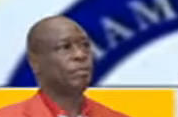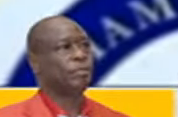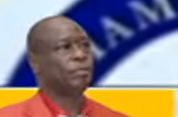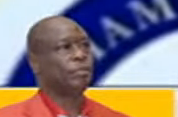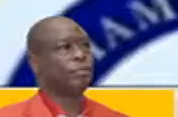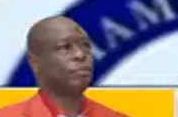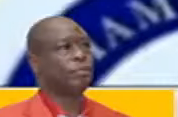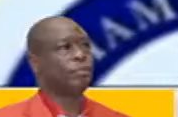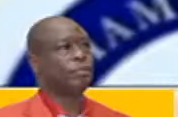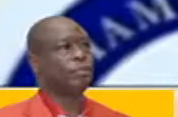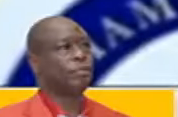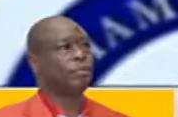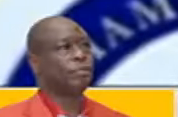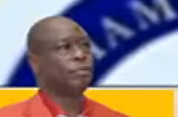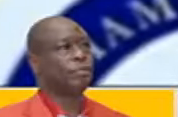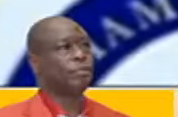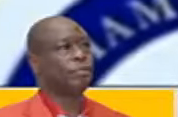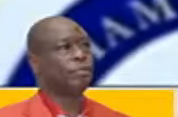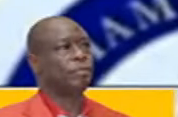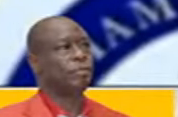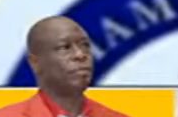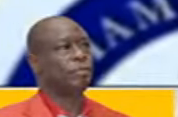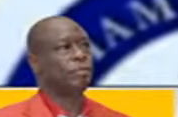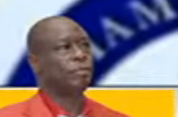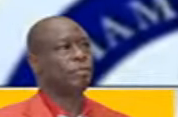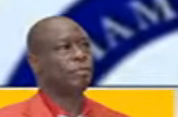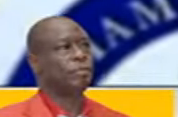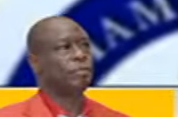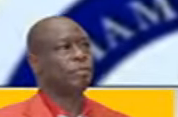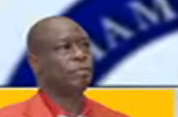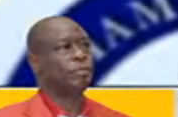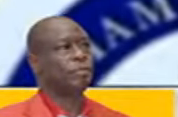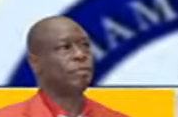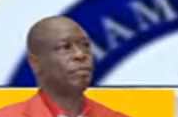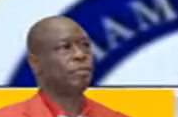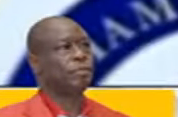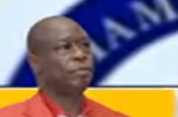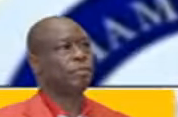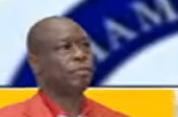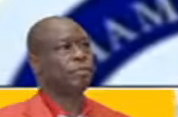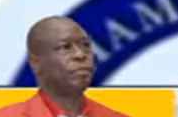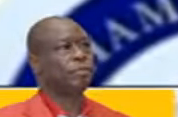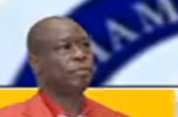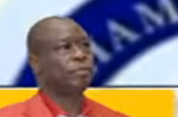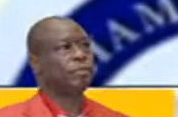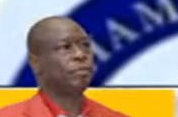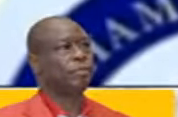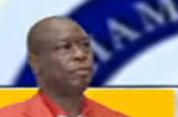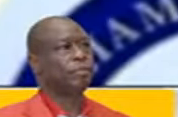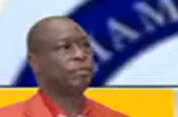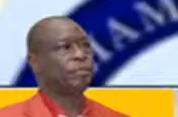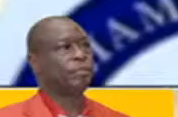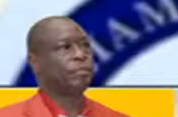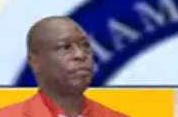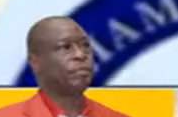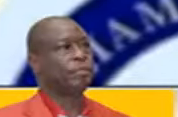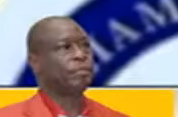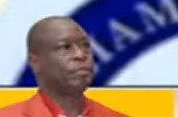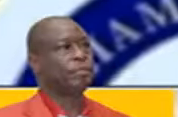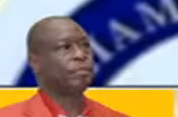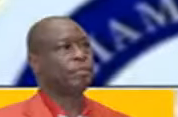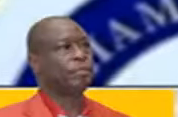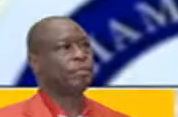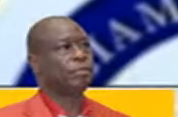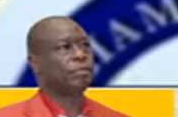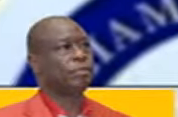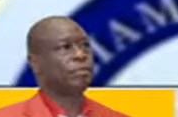the late Honorable James Ndirito Gachagua, and therefore has never been my property. This is information that most of